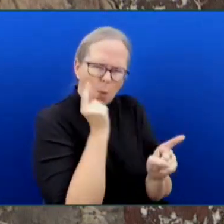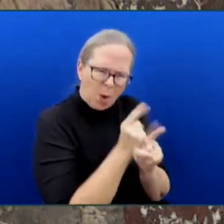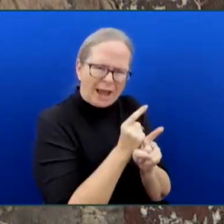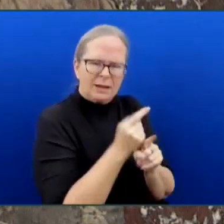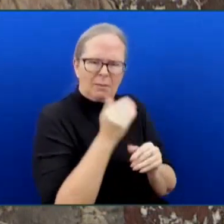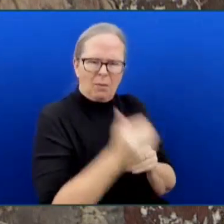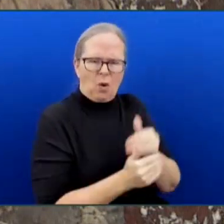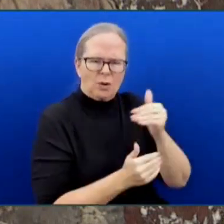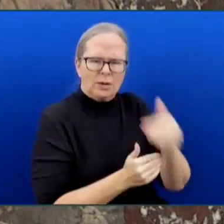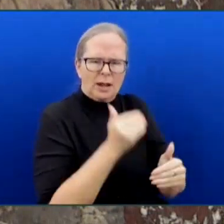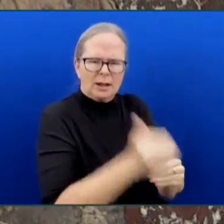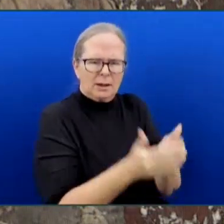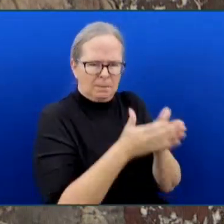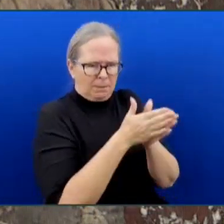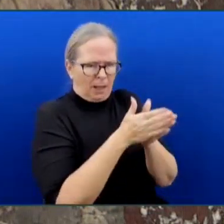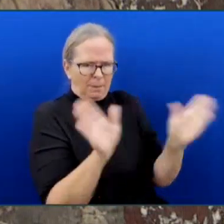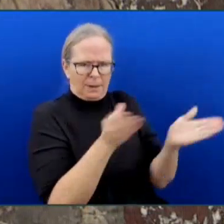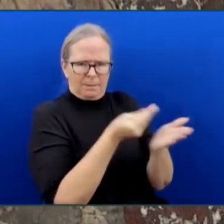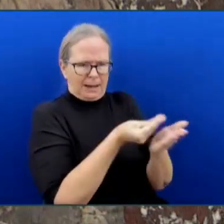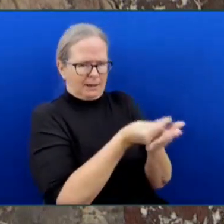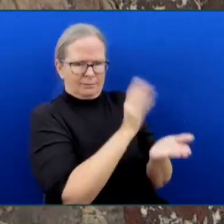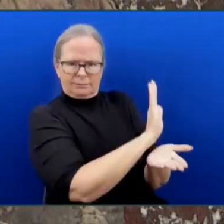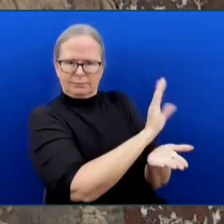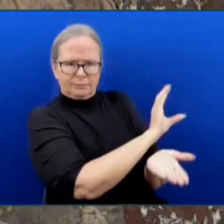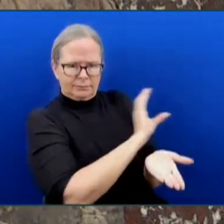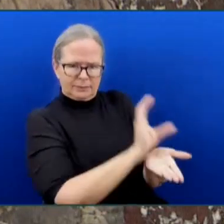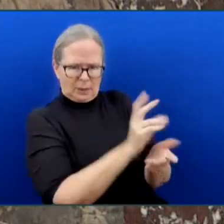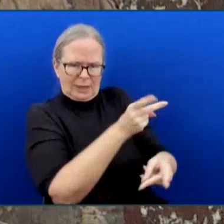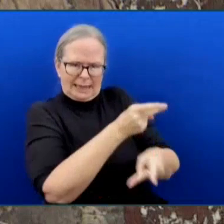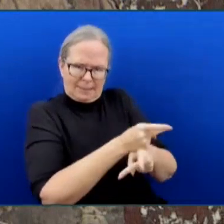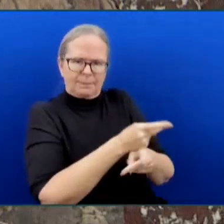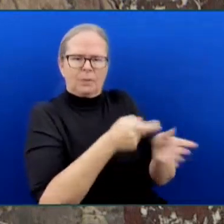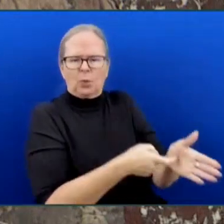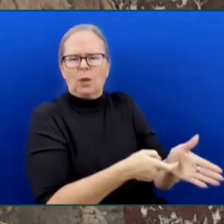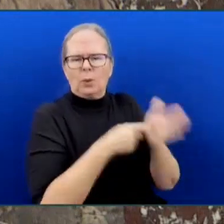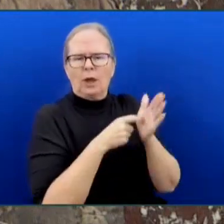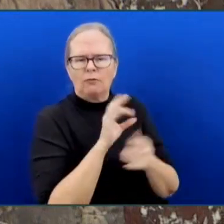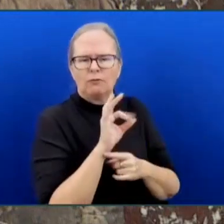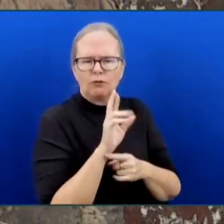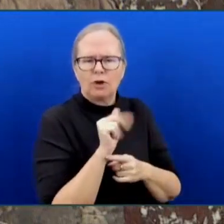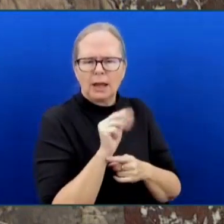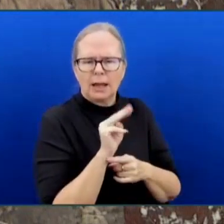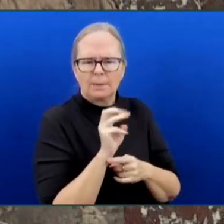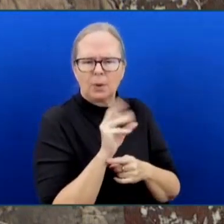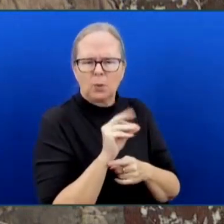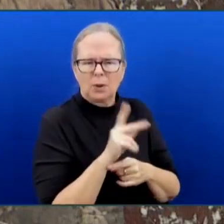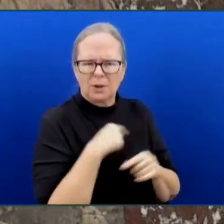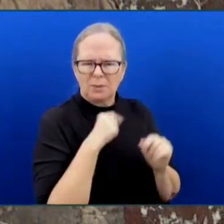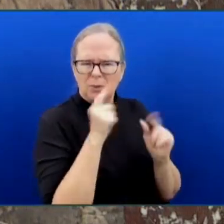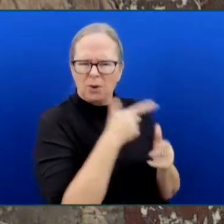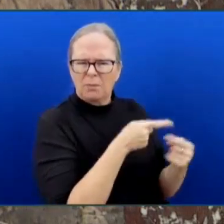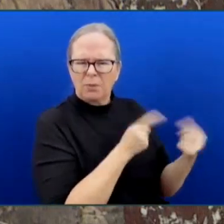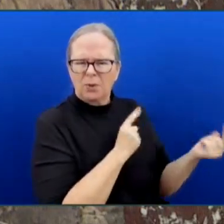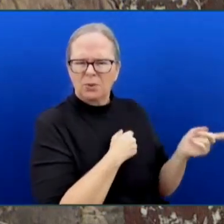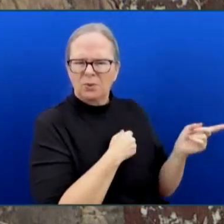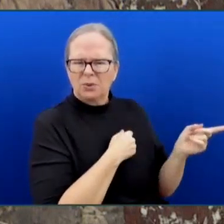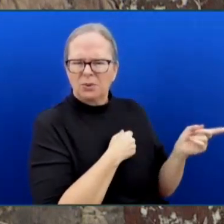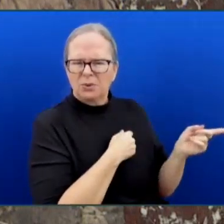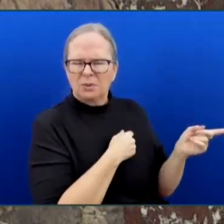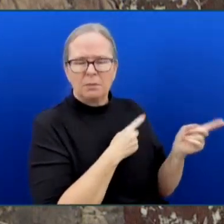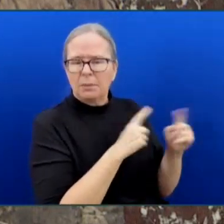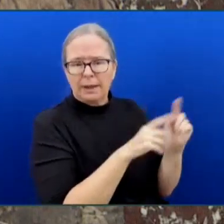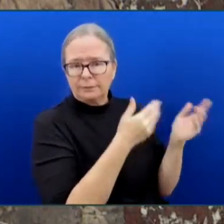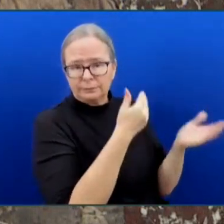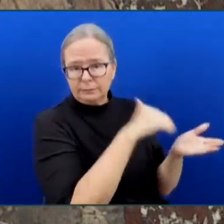need for a framework is an important thing. And I'm surprised the members oppose that, but of course they oppose our entire clean economy agenda, where we're reducing